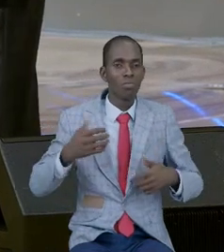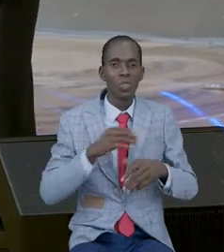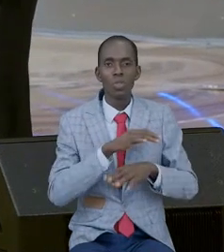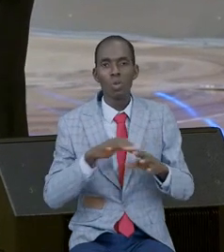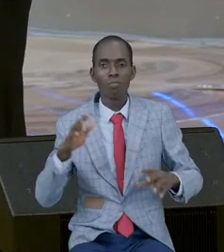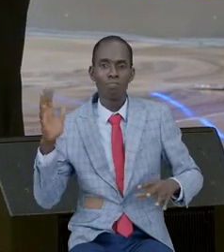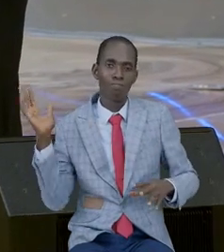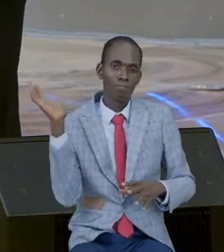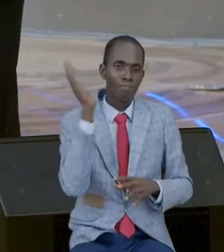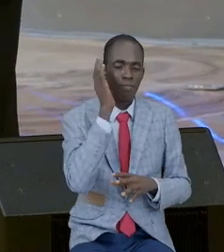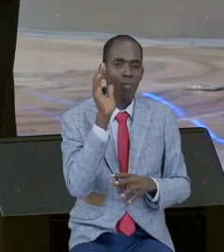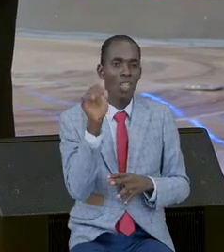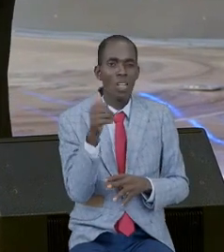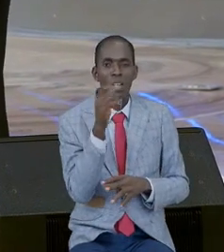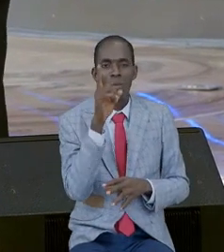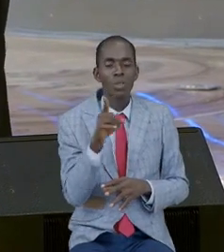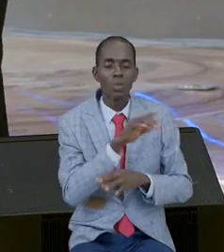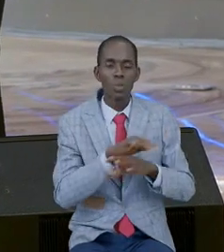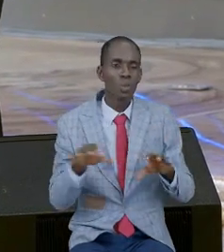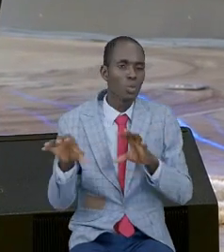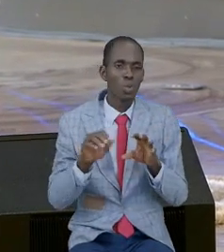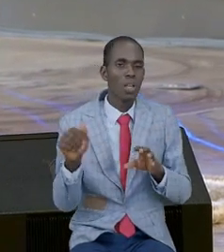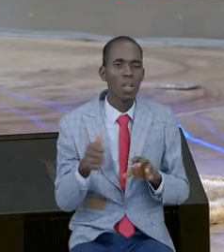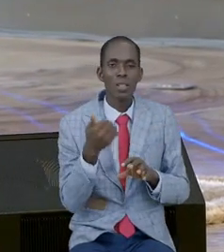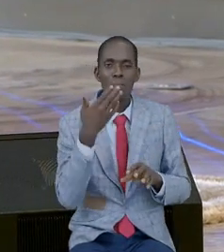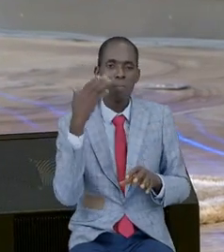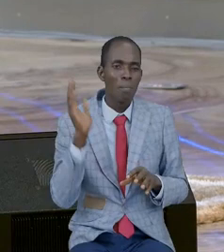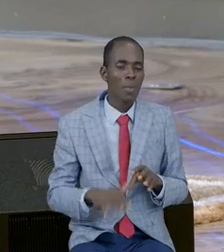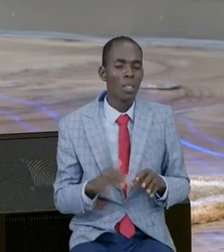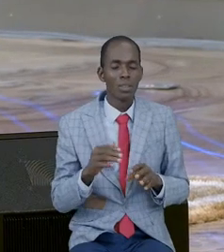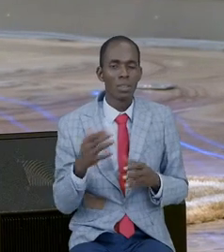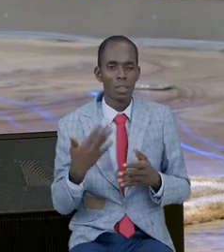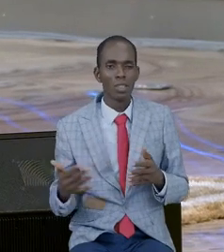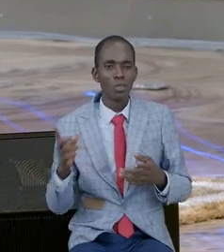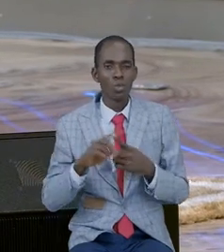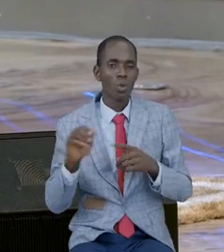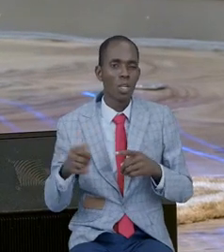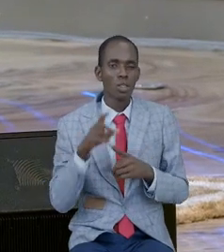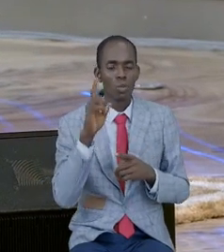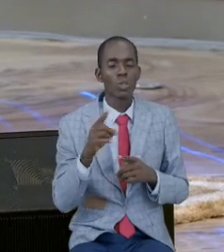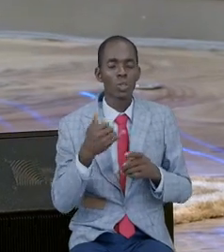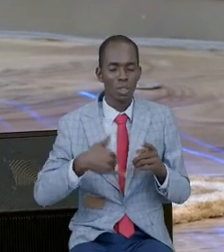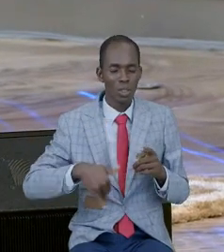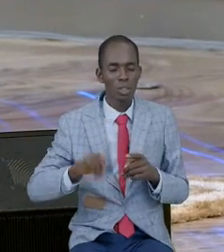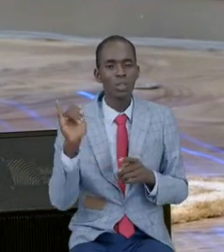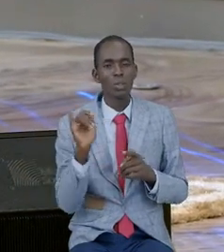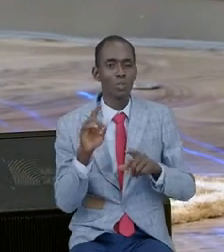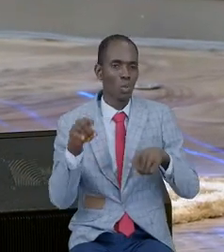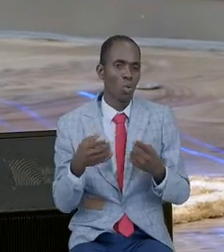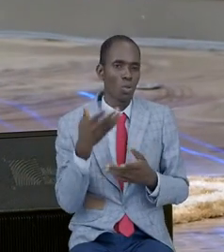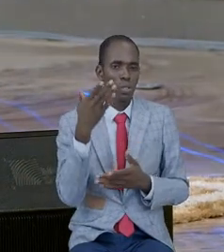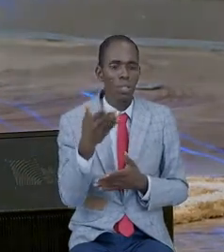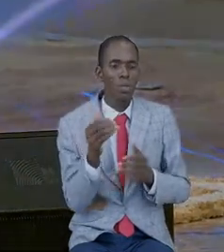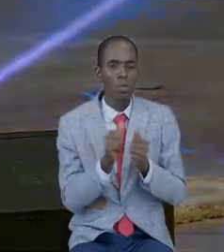anybody you don't do any evil to anybody you're still getting your goodness and your goodness